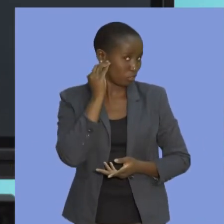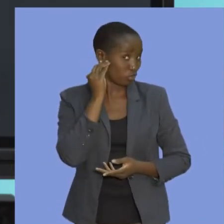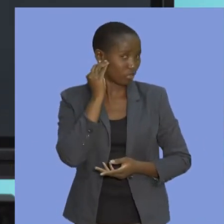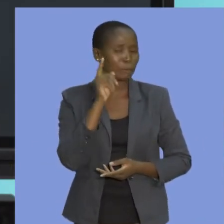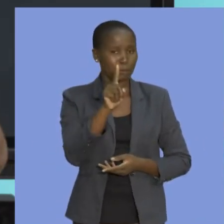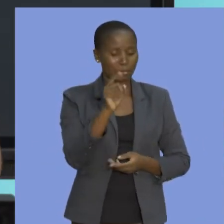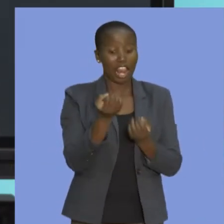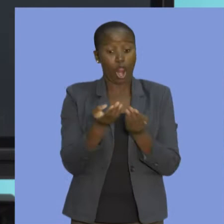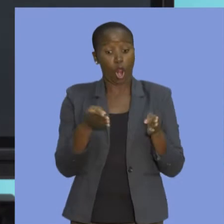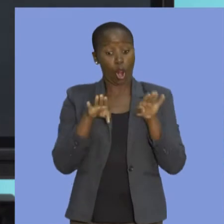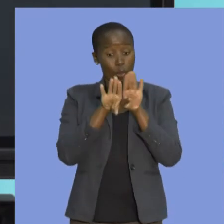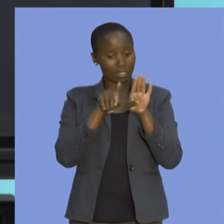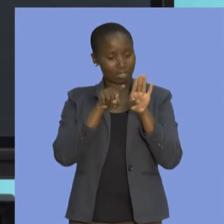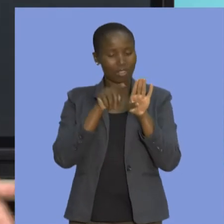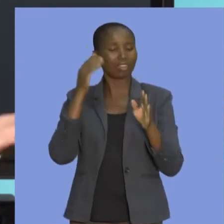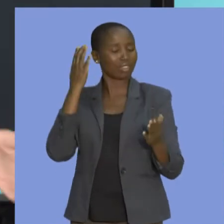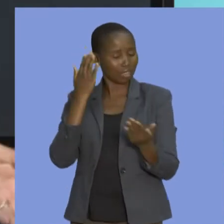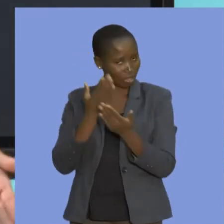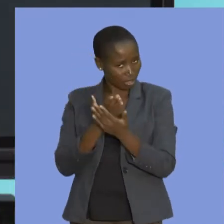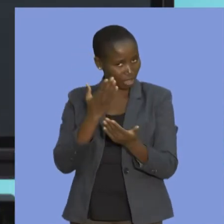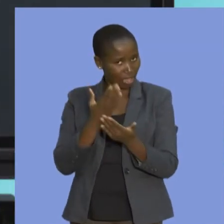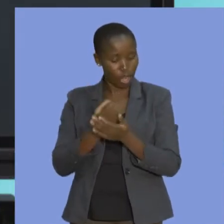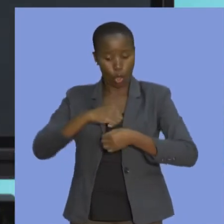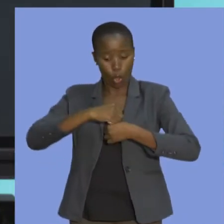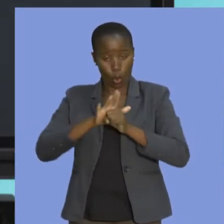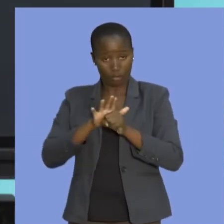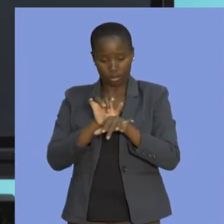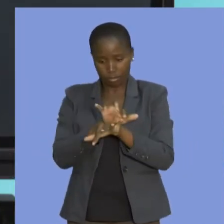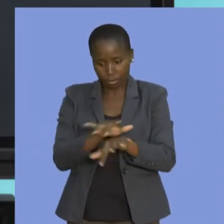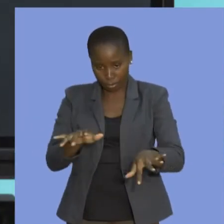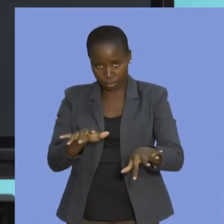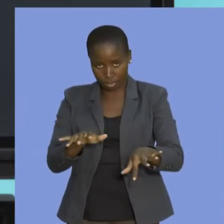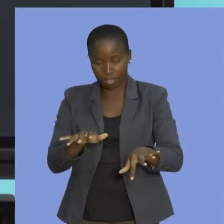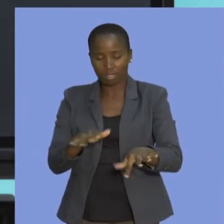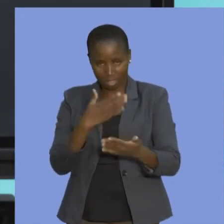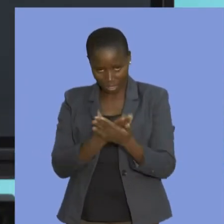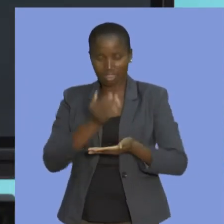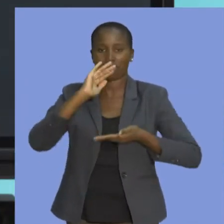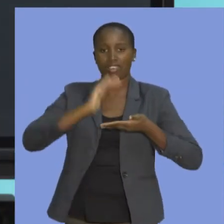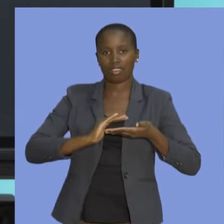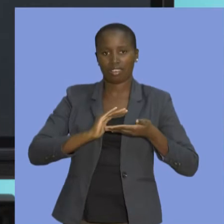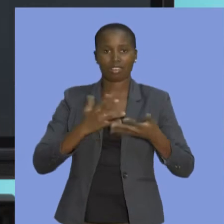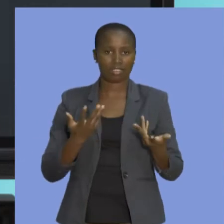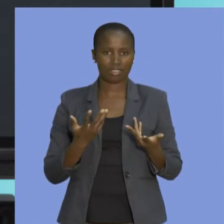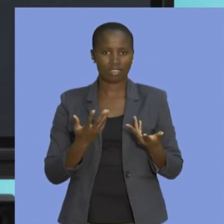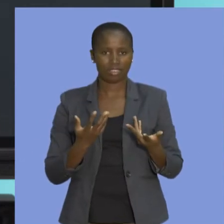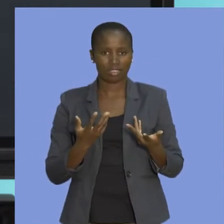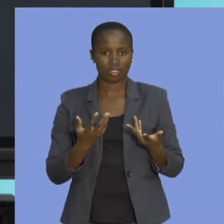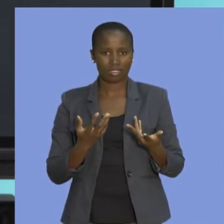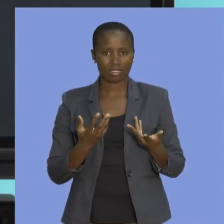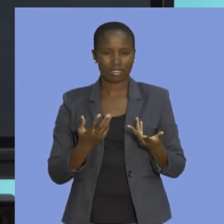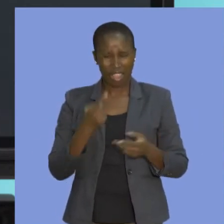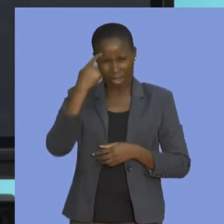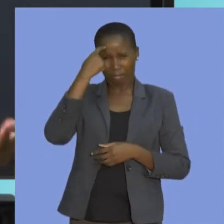actually decrease the COVID-19 infection. Okay. I hope you thought about this by now,